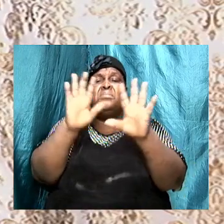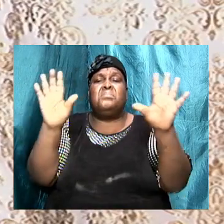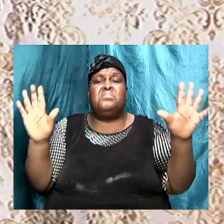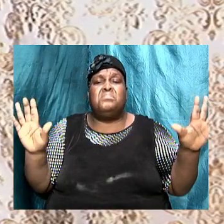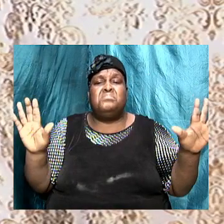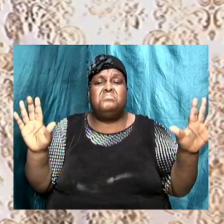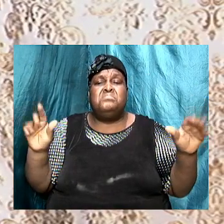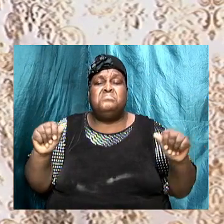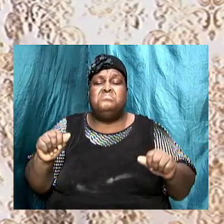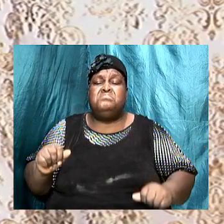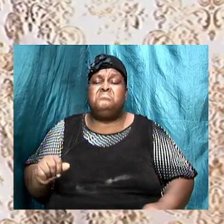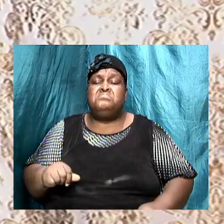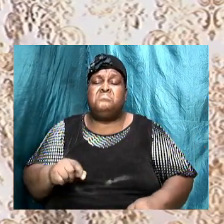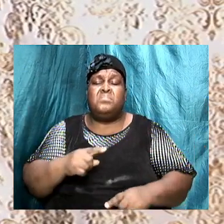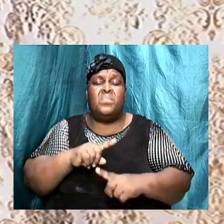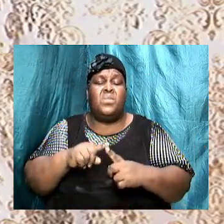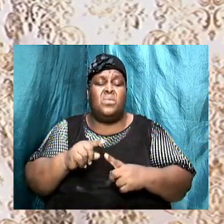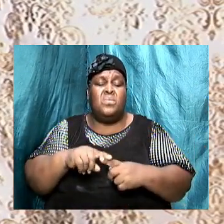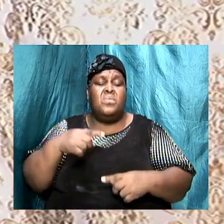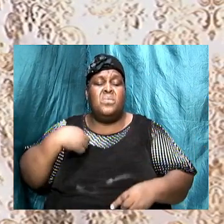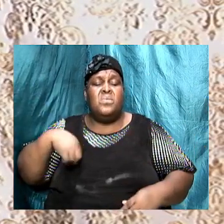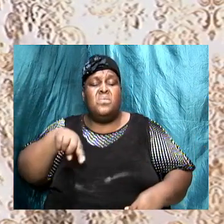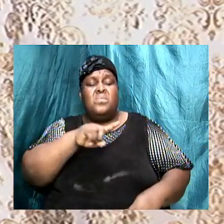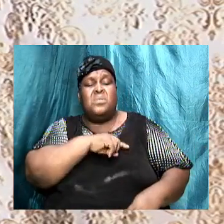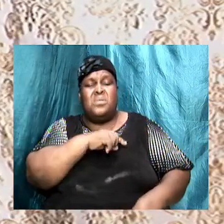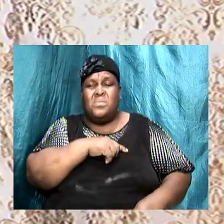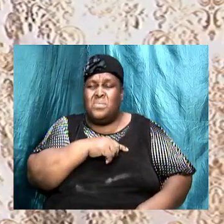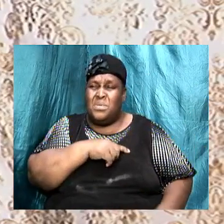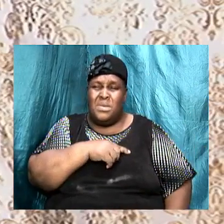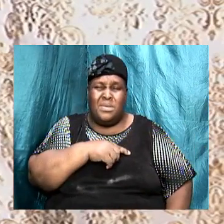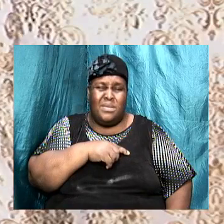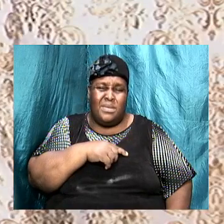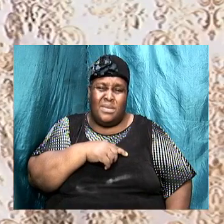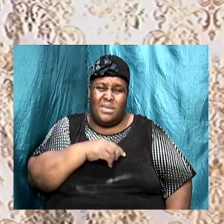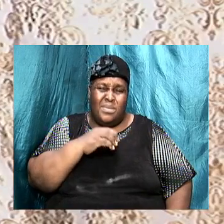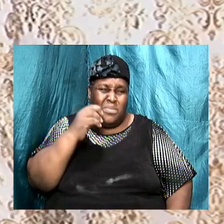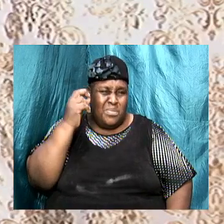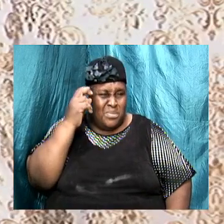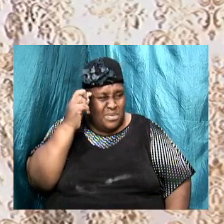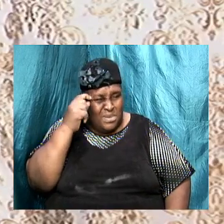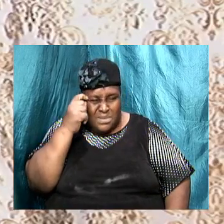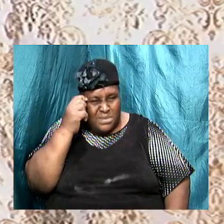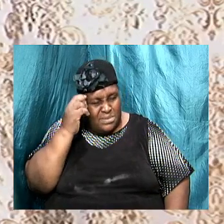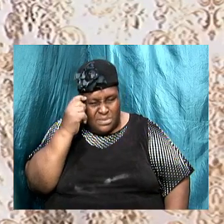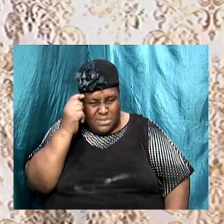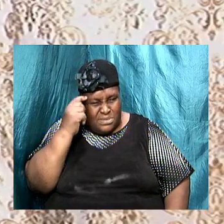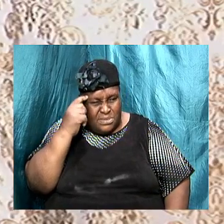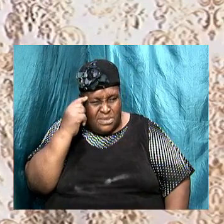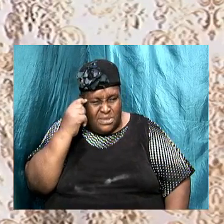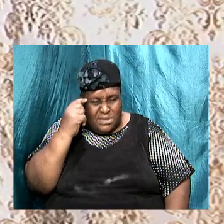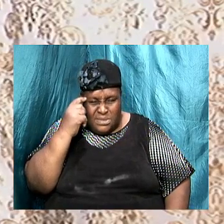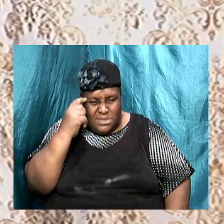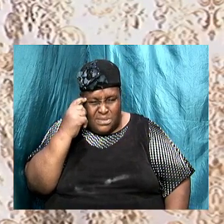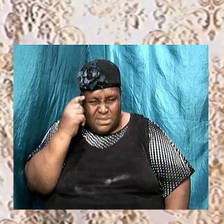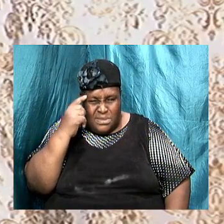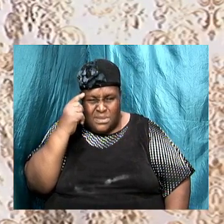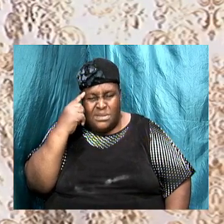this. When we baffled with the oneness of